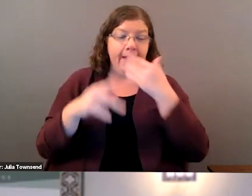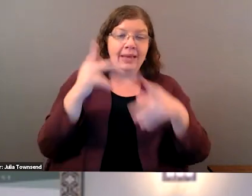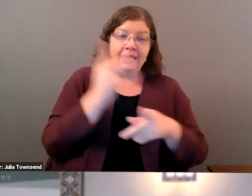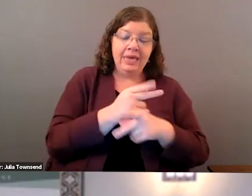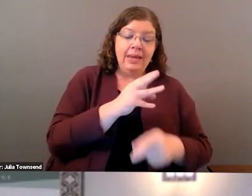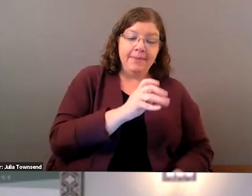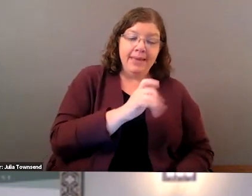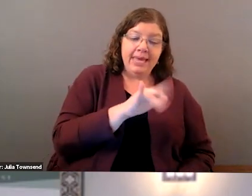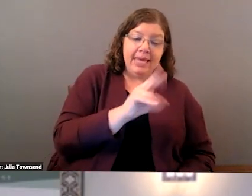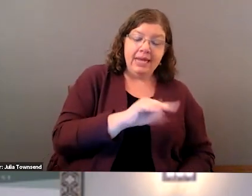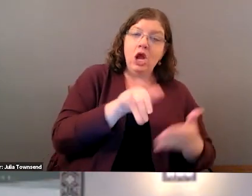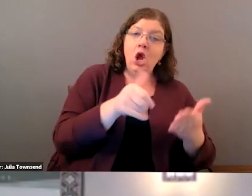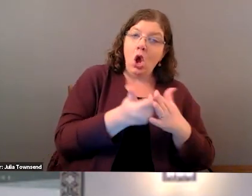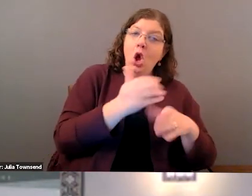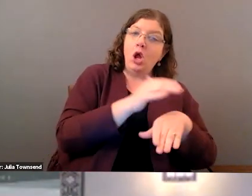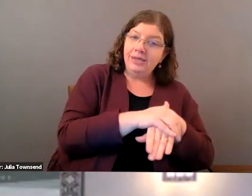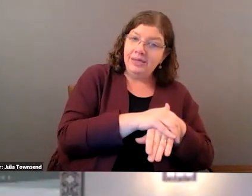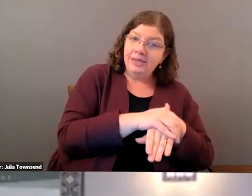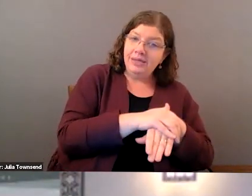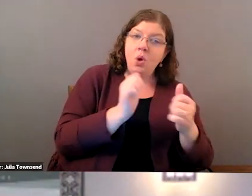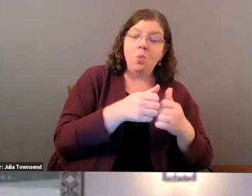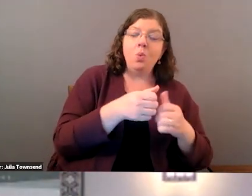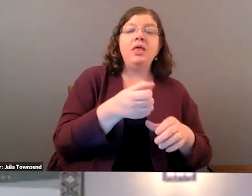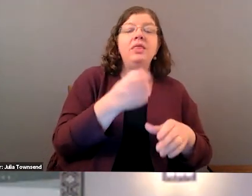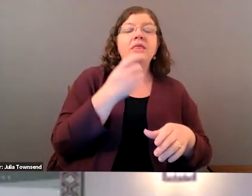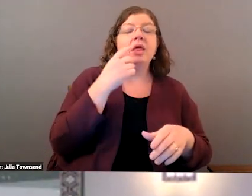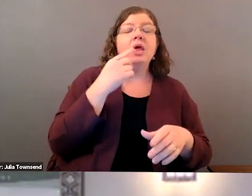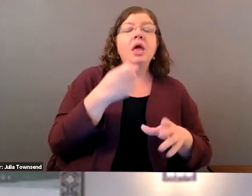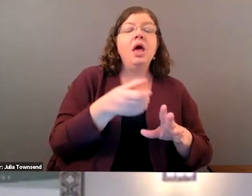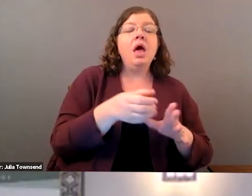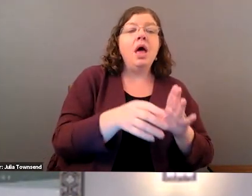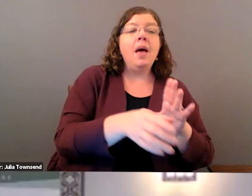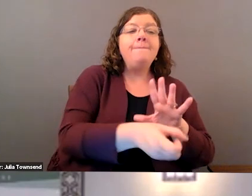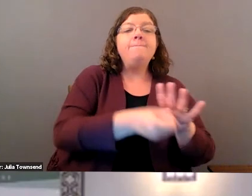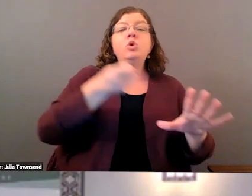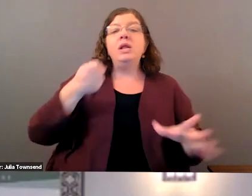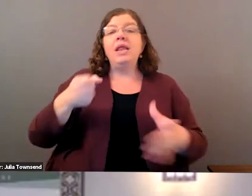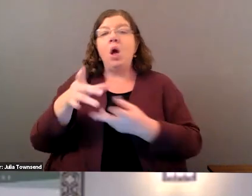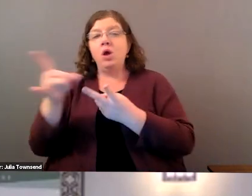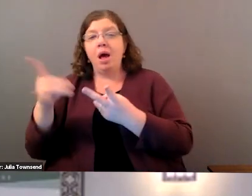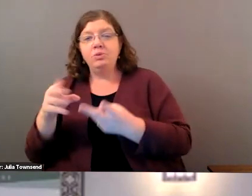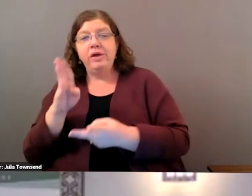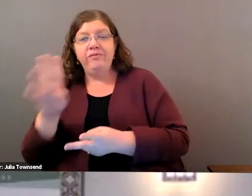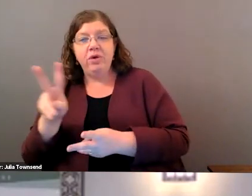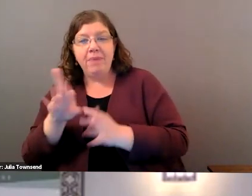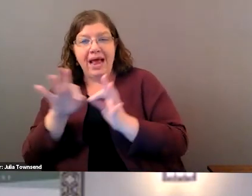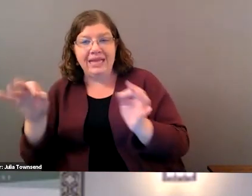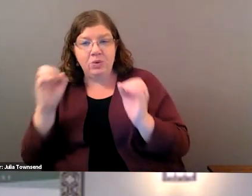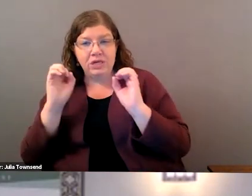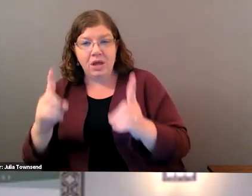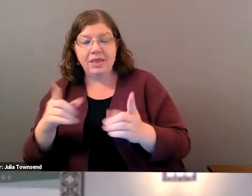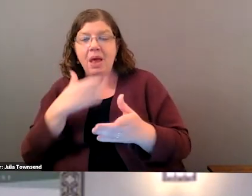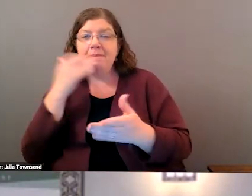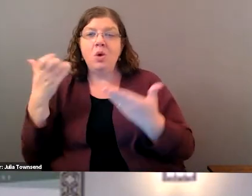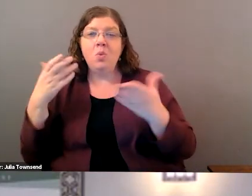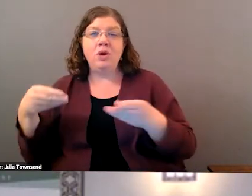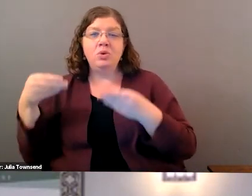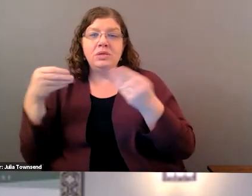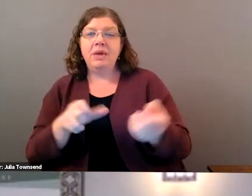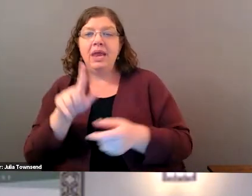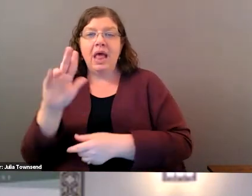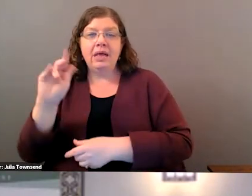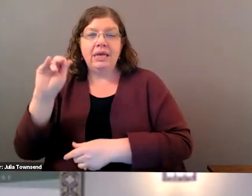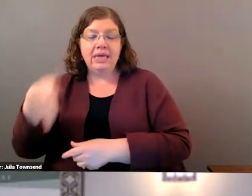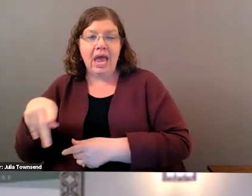English with the pull-out option with bilingual teachers' aides. Doing this will be a better way to spend LCAP funds. Then children